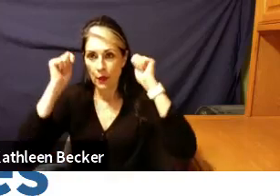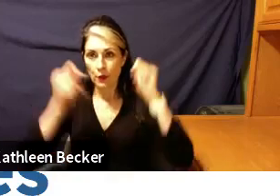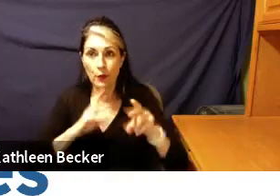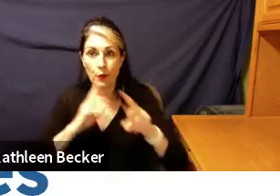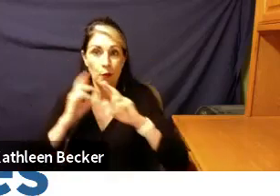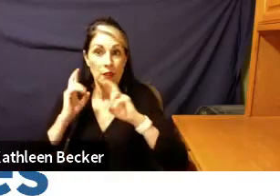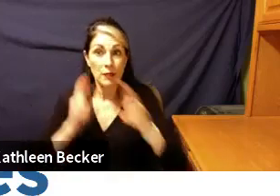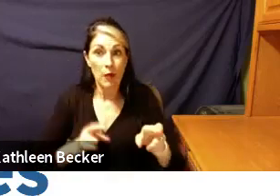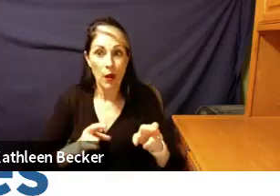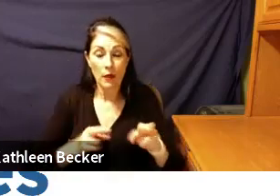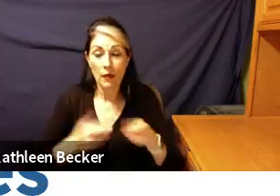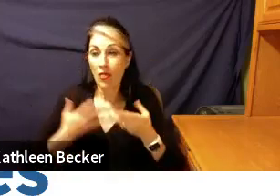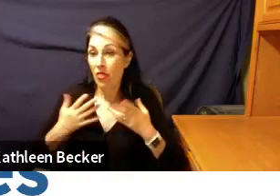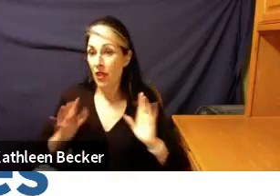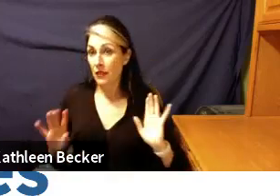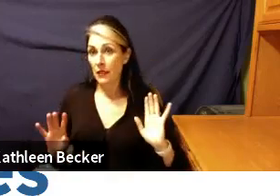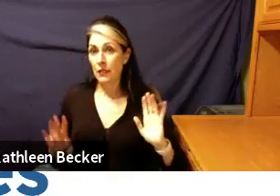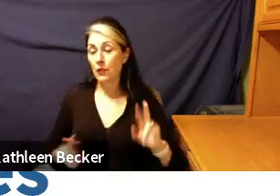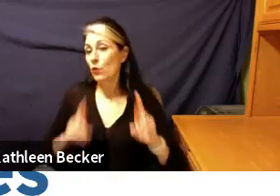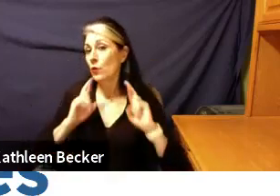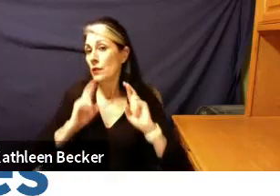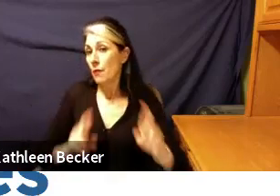in.